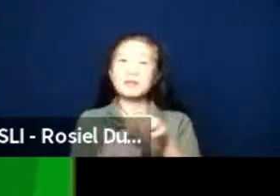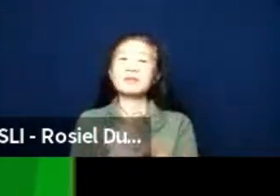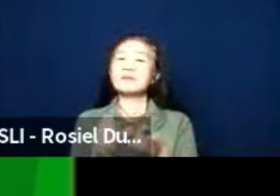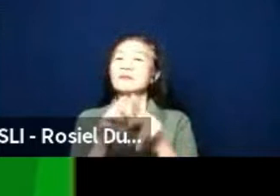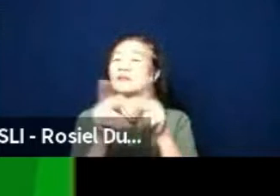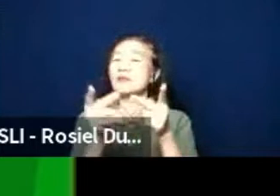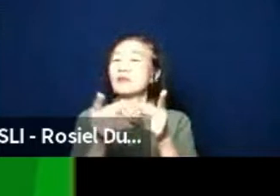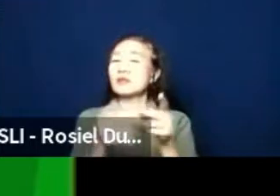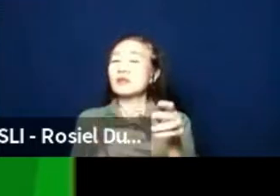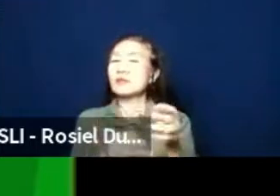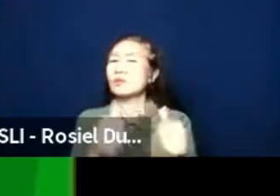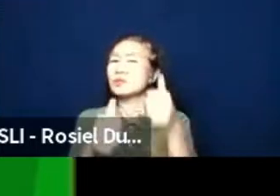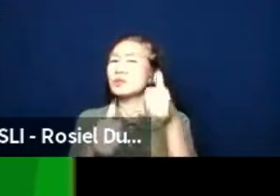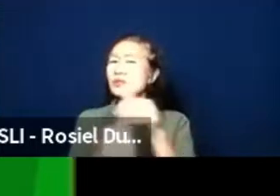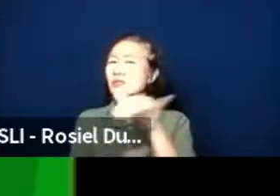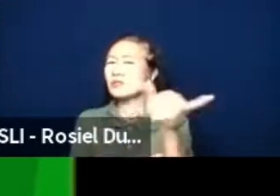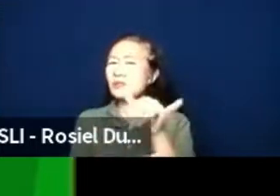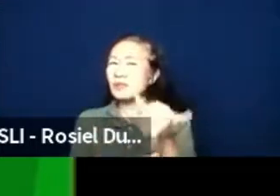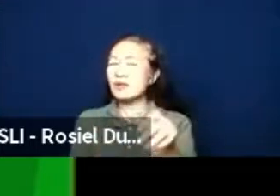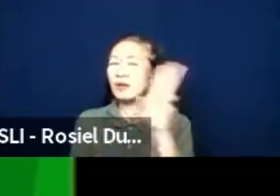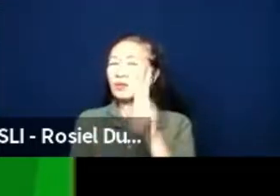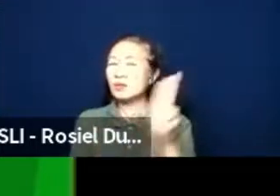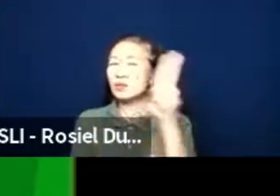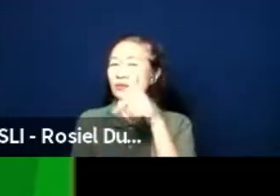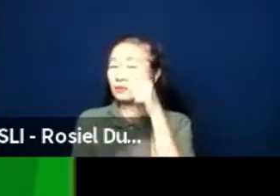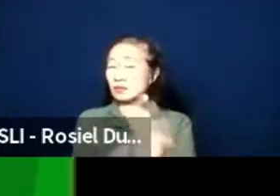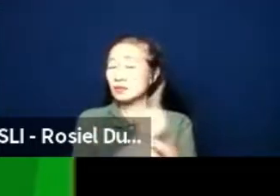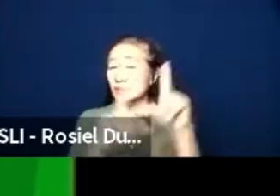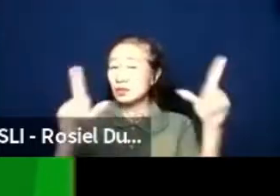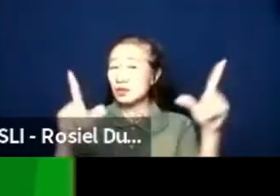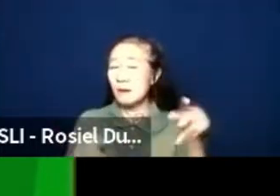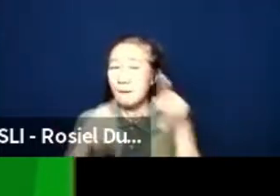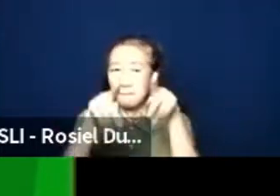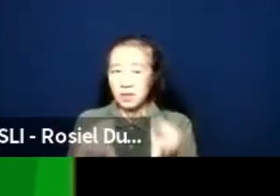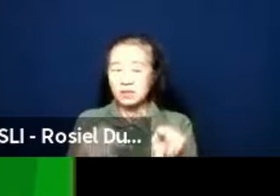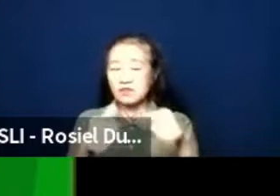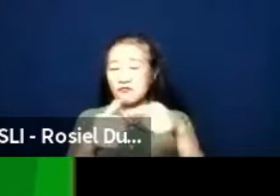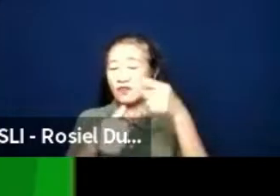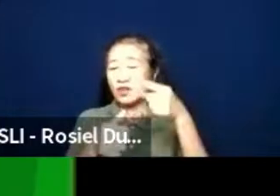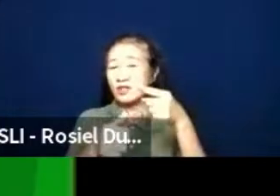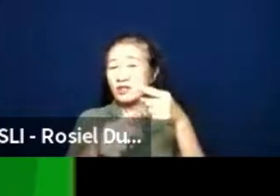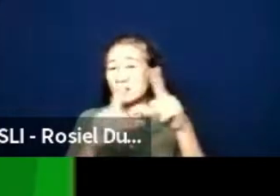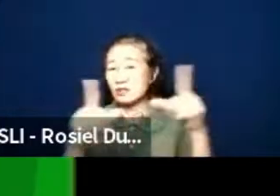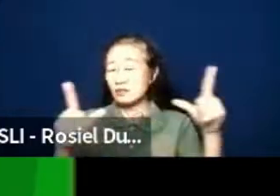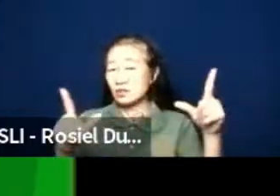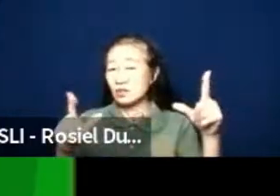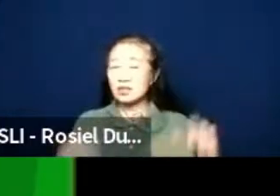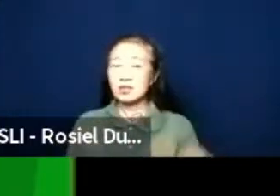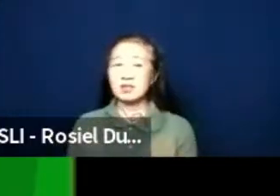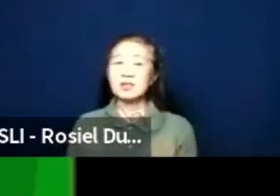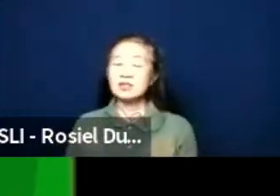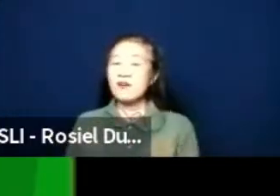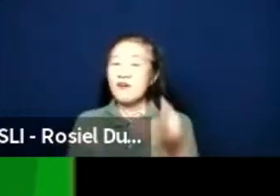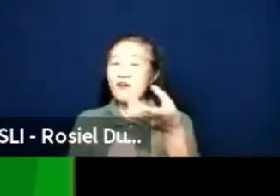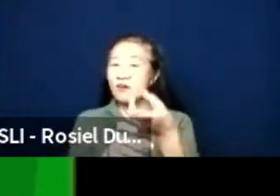which is the same. Use appropriate language. Okay, a person first language is very much the same. This one, I got this